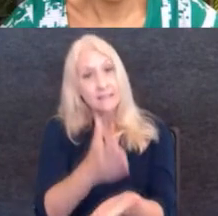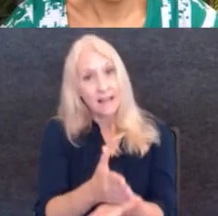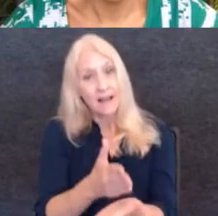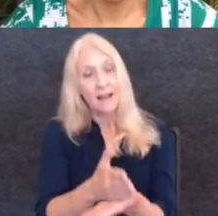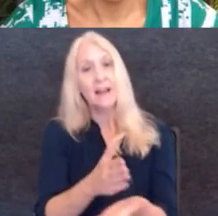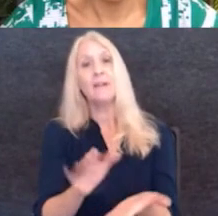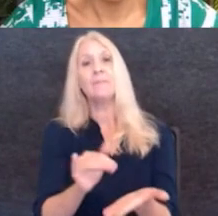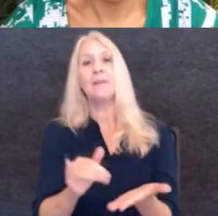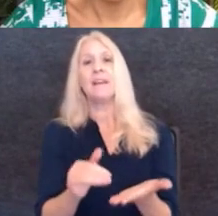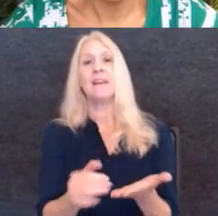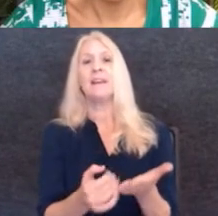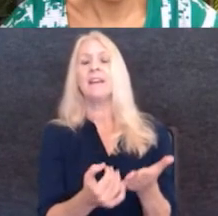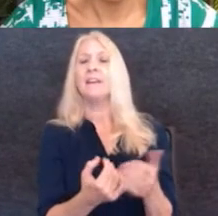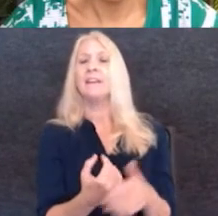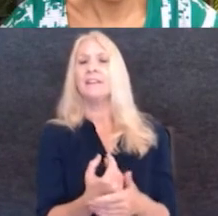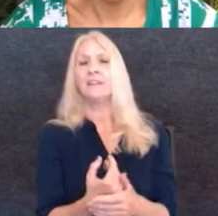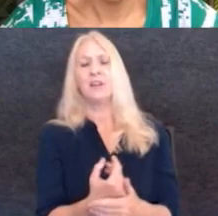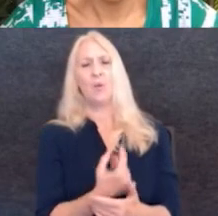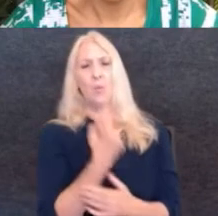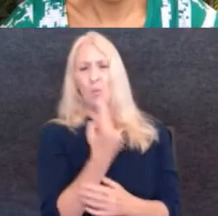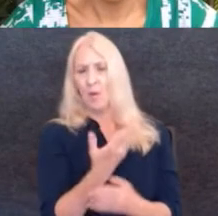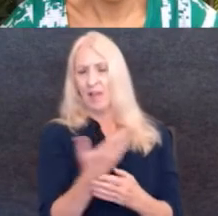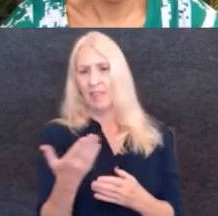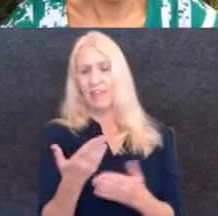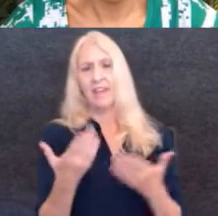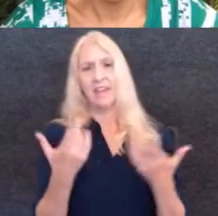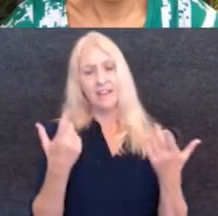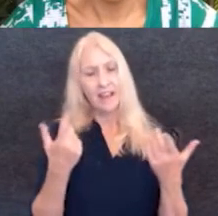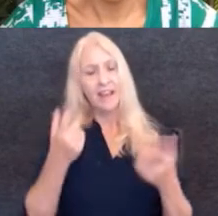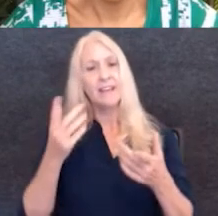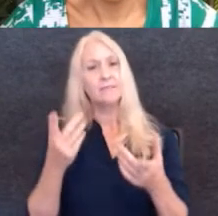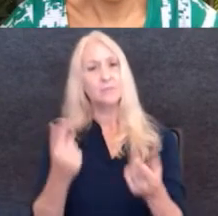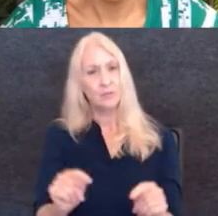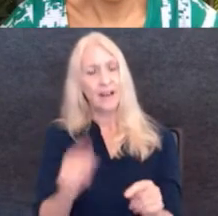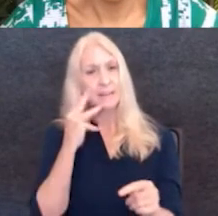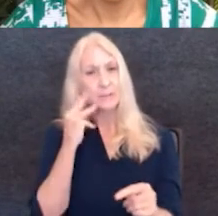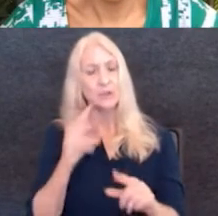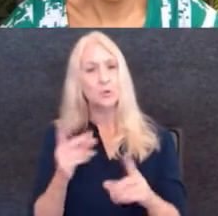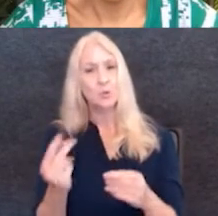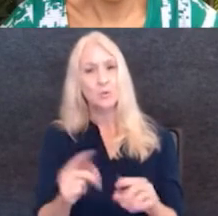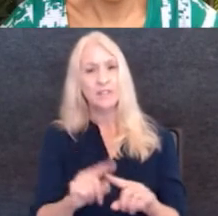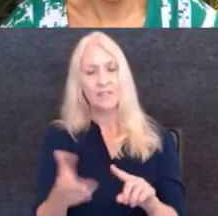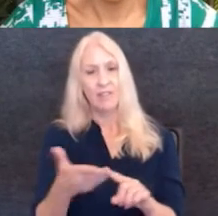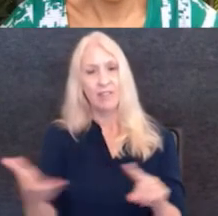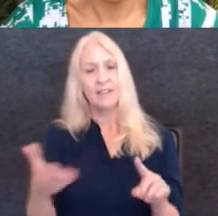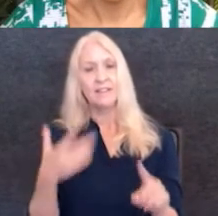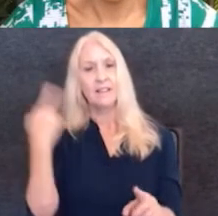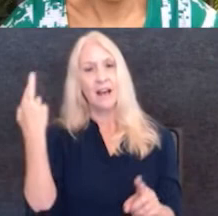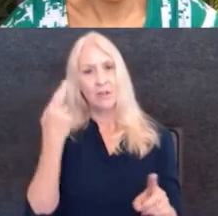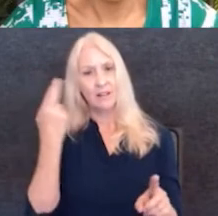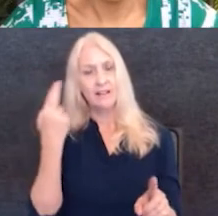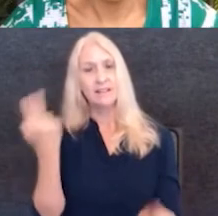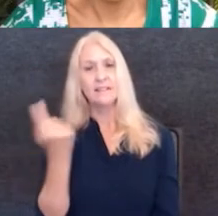orchestra director, no? And sometimes I'm the one that plays the instrument, sometimes I direct. And I realize something that I